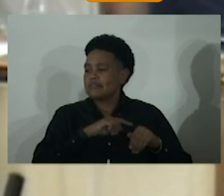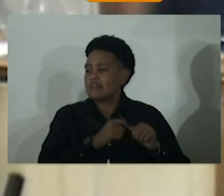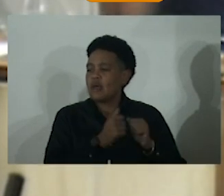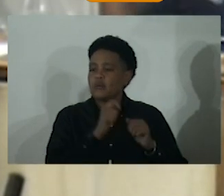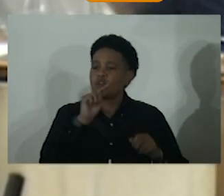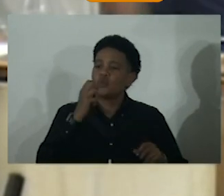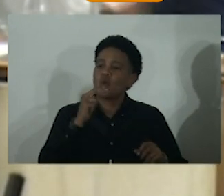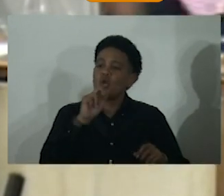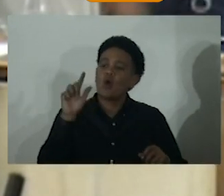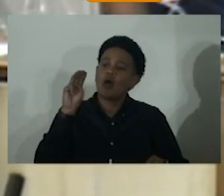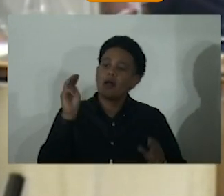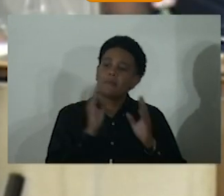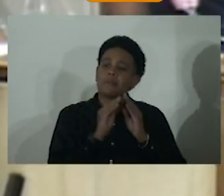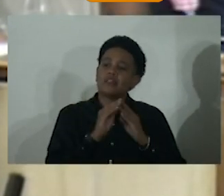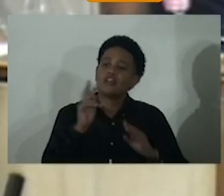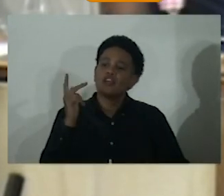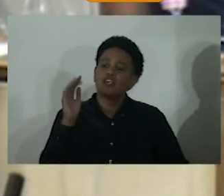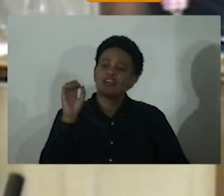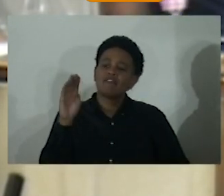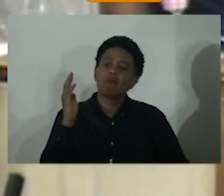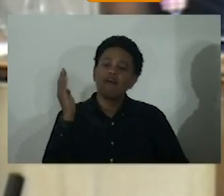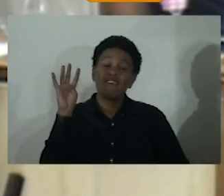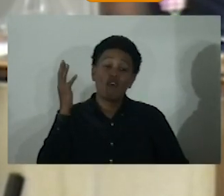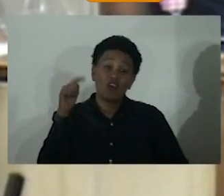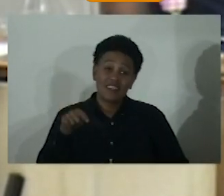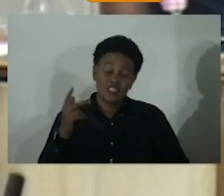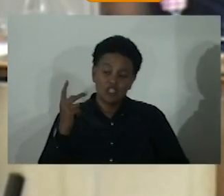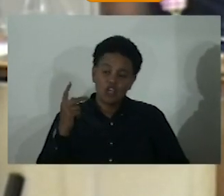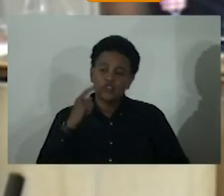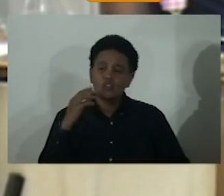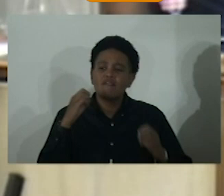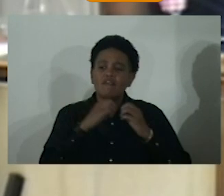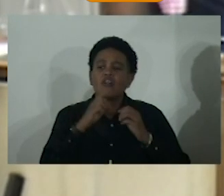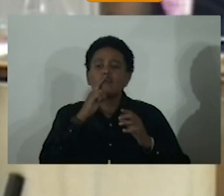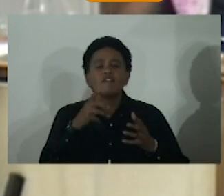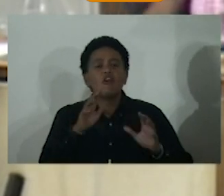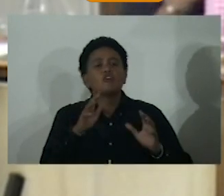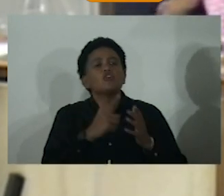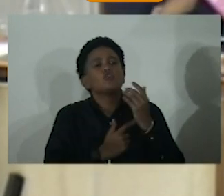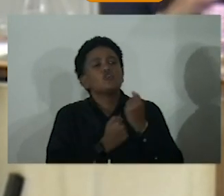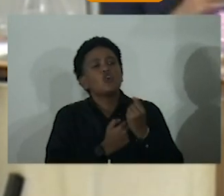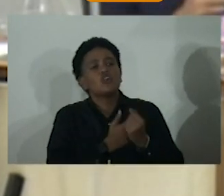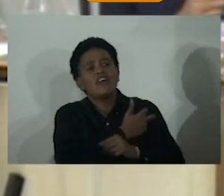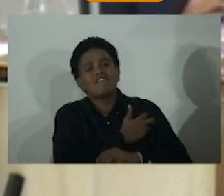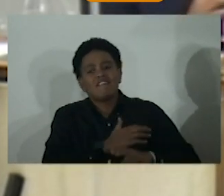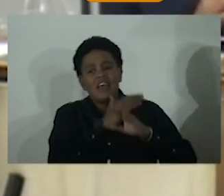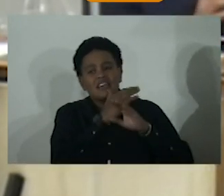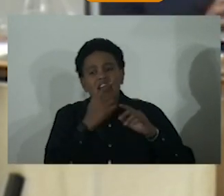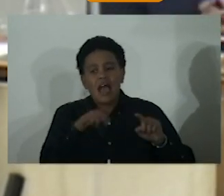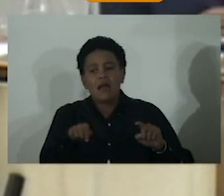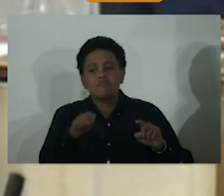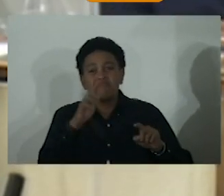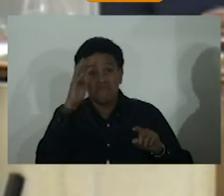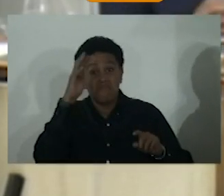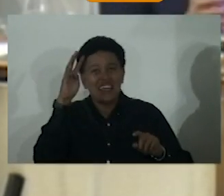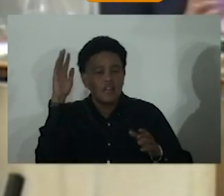on Thursday, February 4th. This is this Thursday, to further foster trust of the vaccine, dispel myths